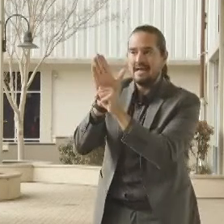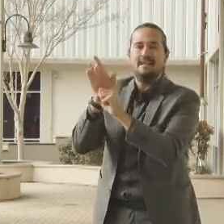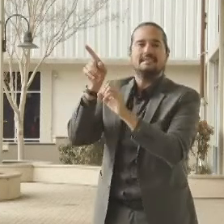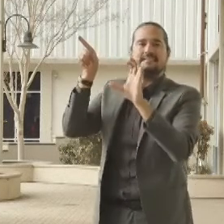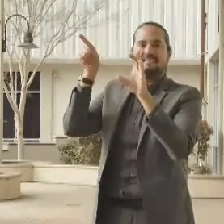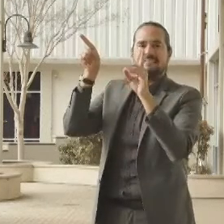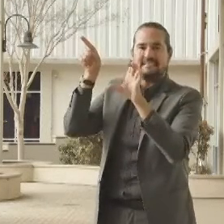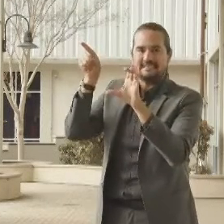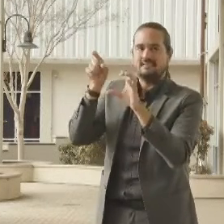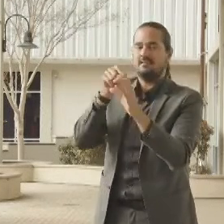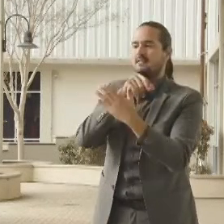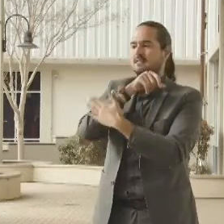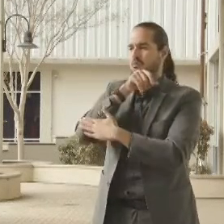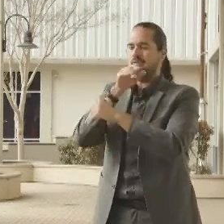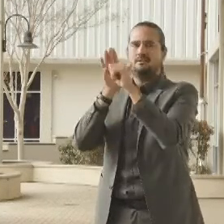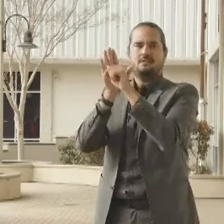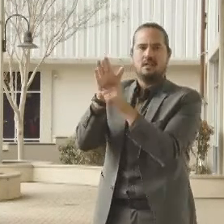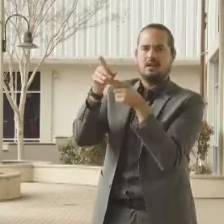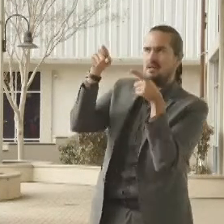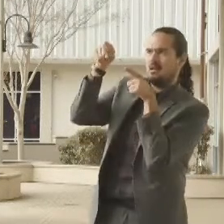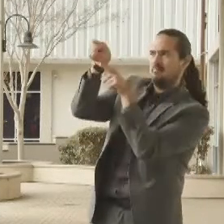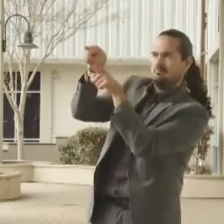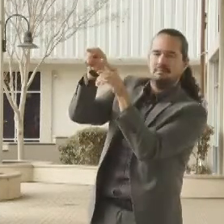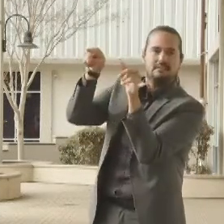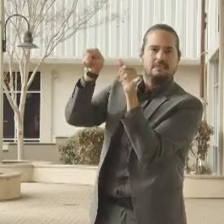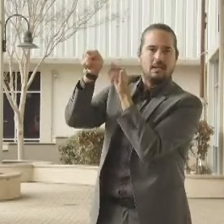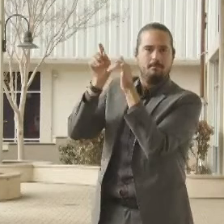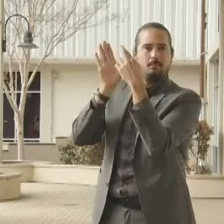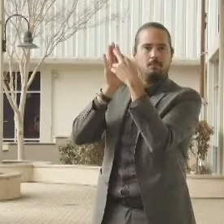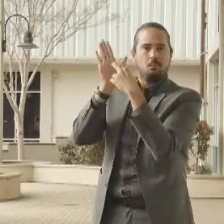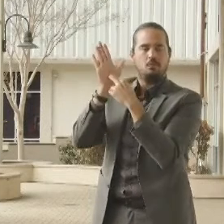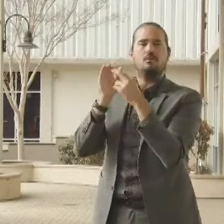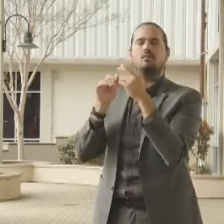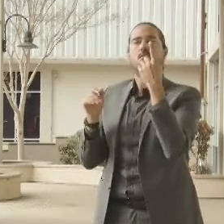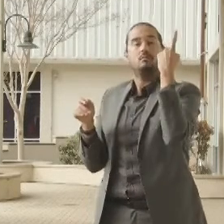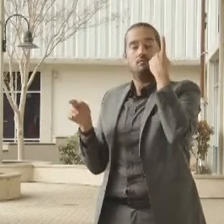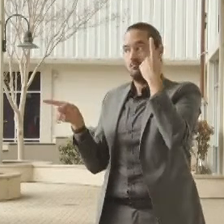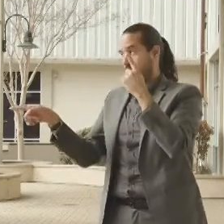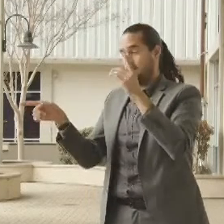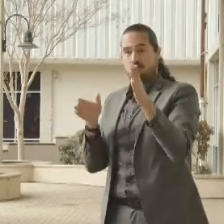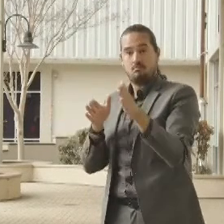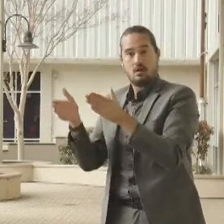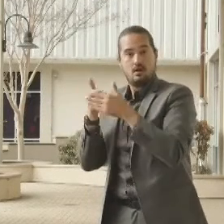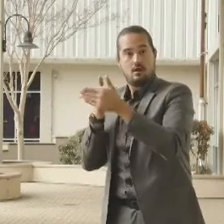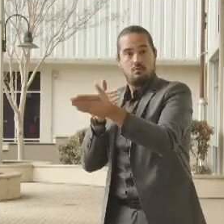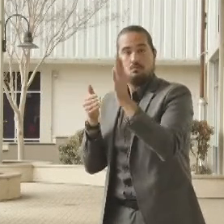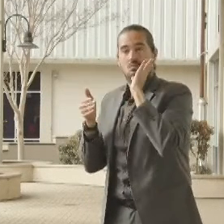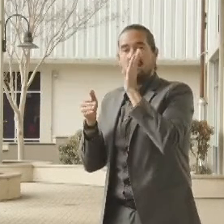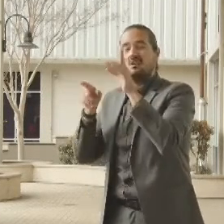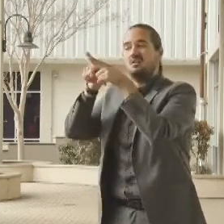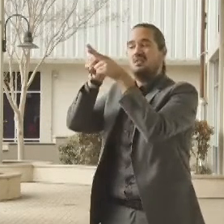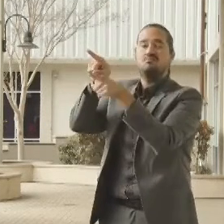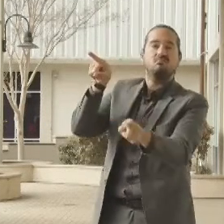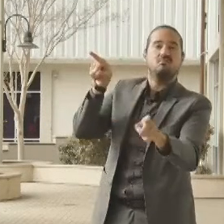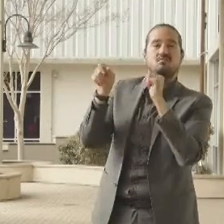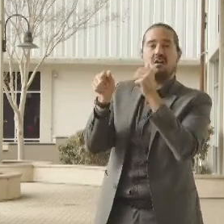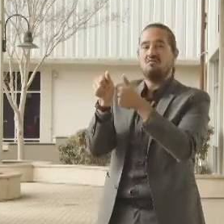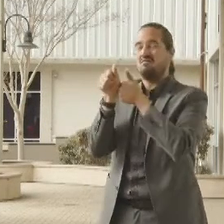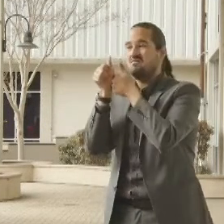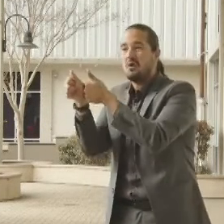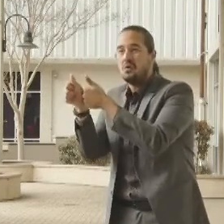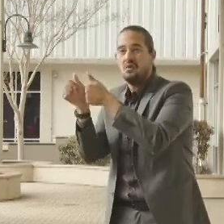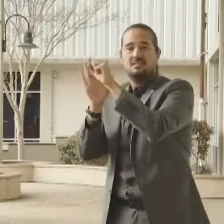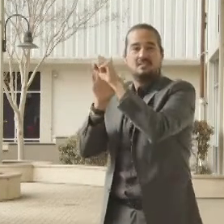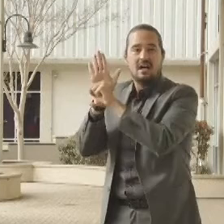county where the county differs in the way it's dealing with the situation from the CDC or the county or the state, or is everybody